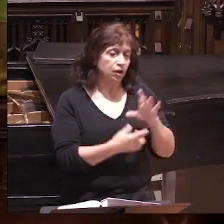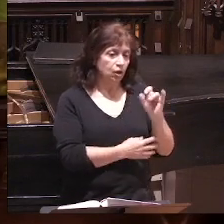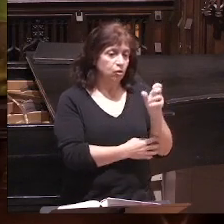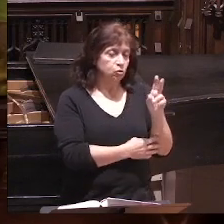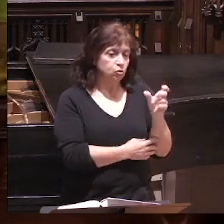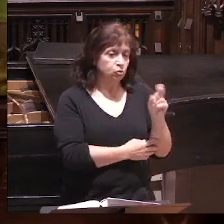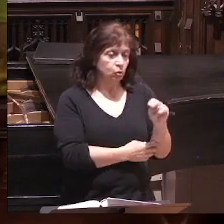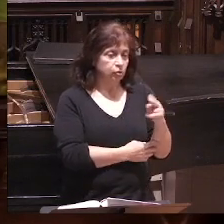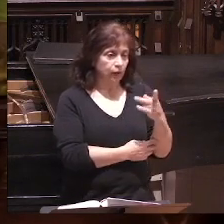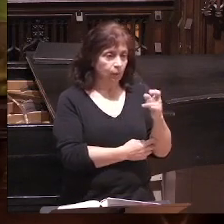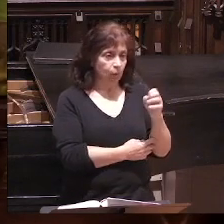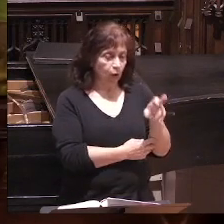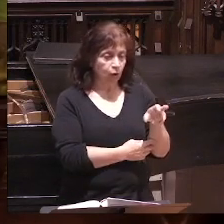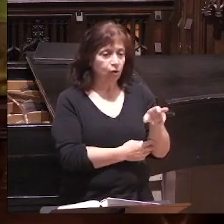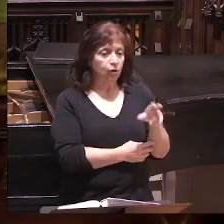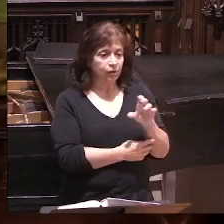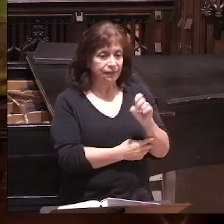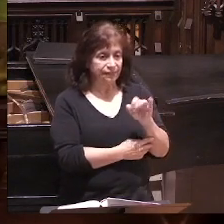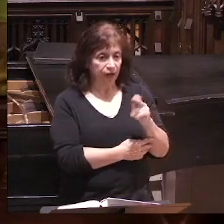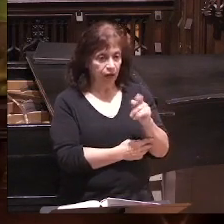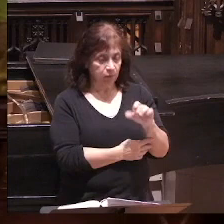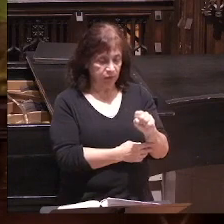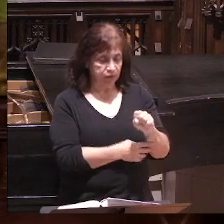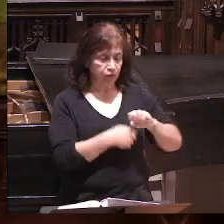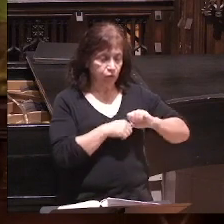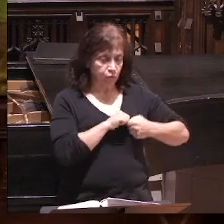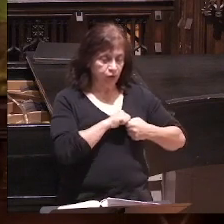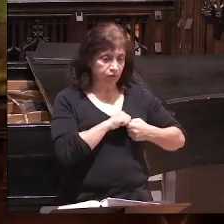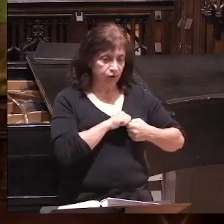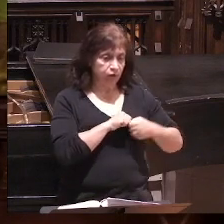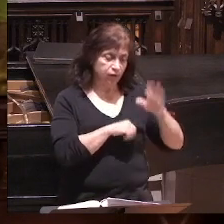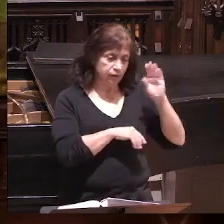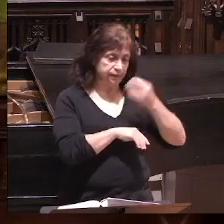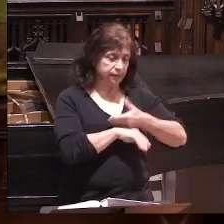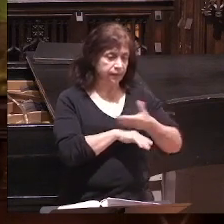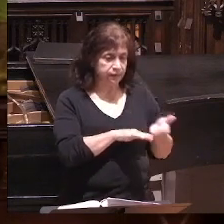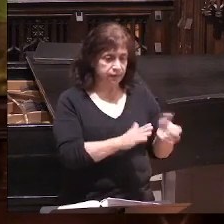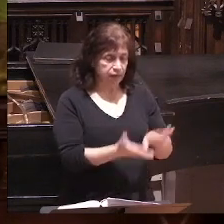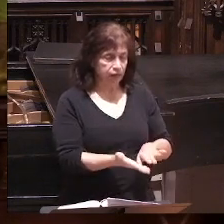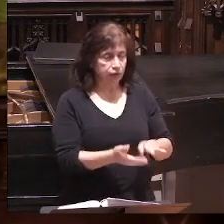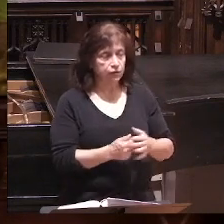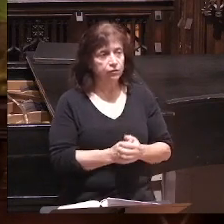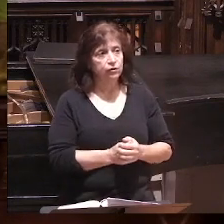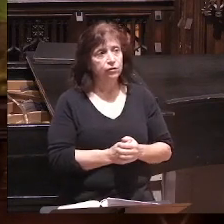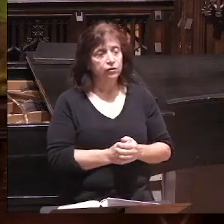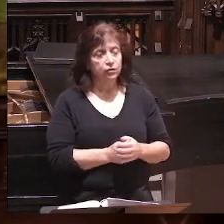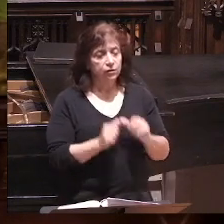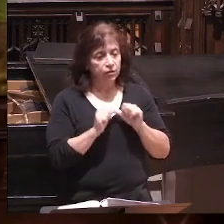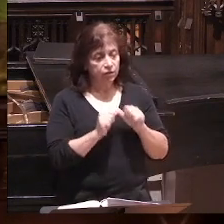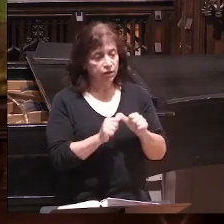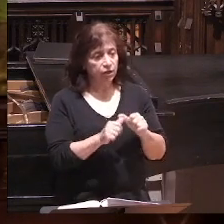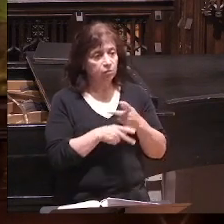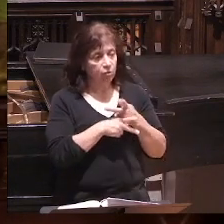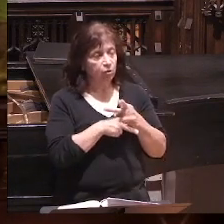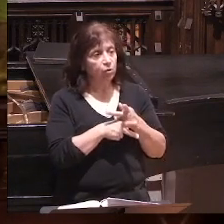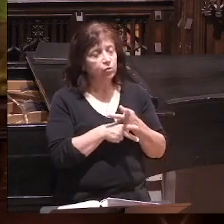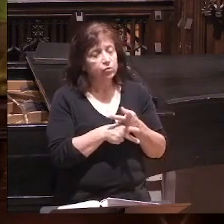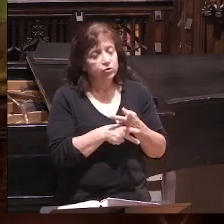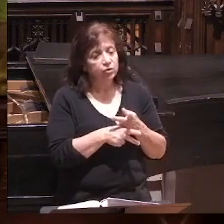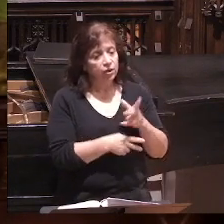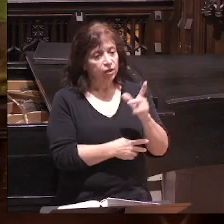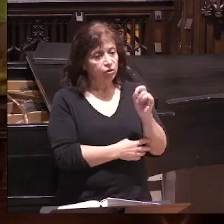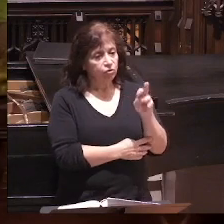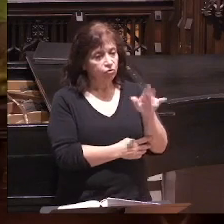Parker Simons as they continue to grieve the death of their beloved son, that we would keep close to our hearts Tracy